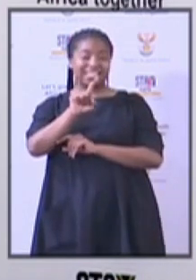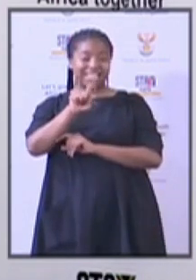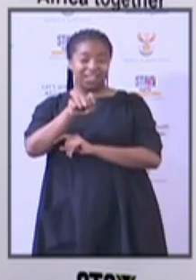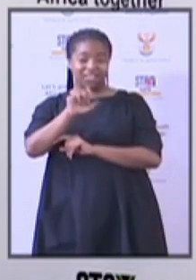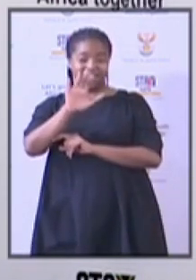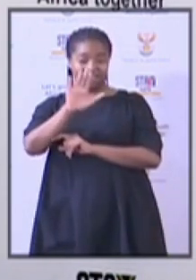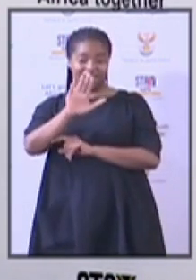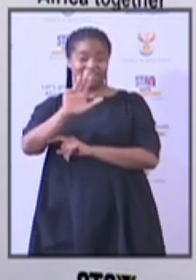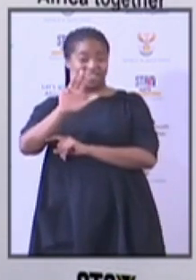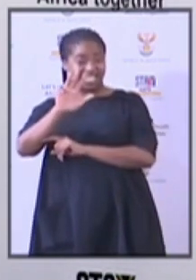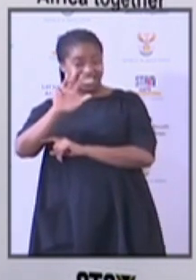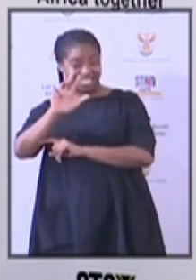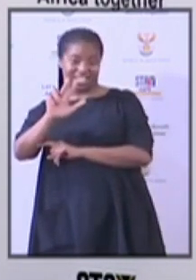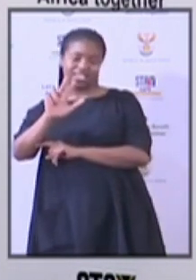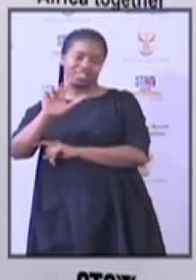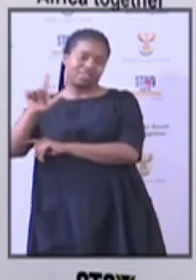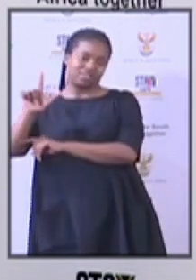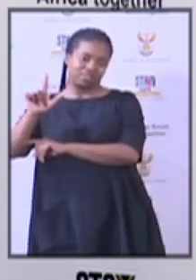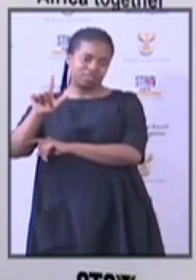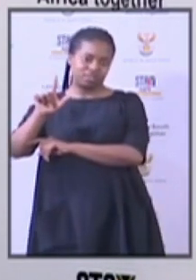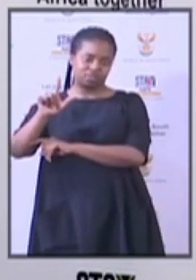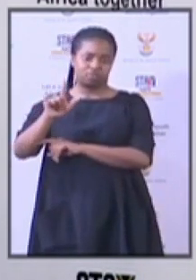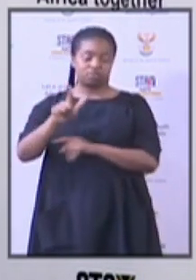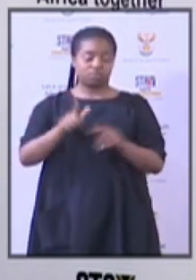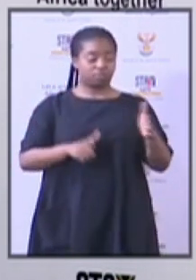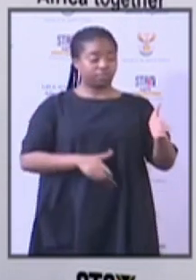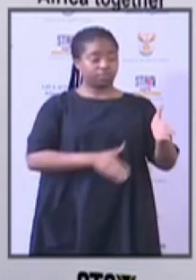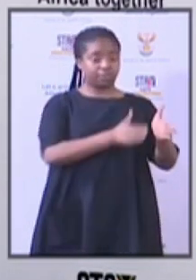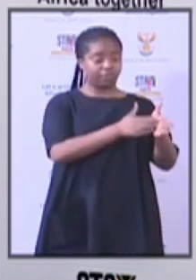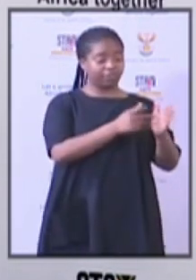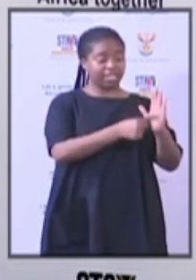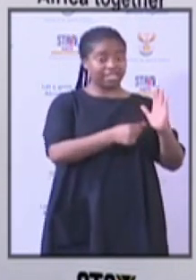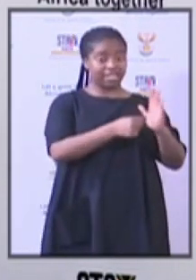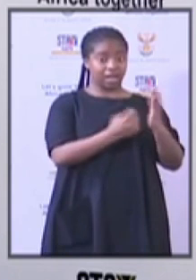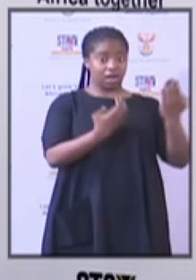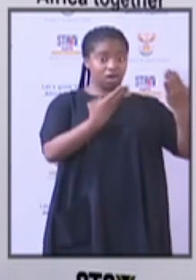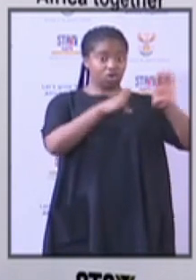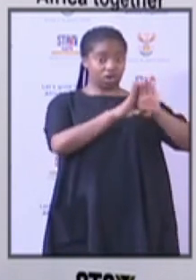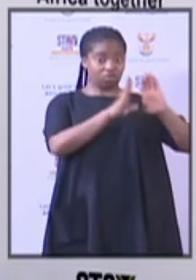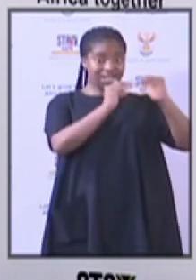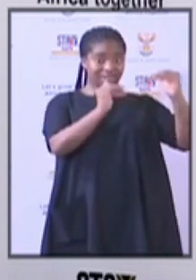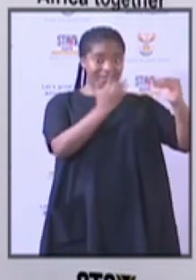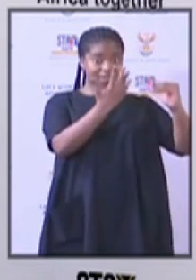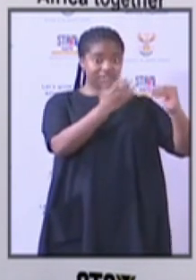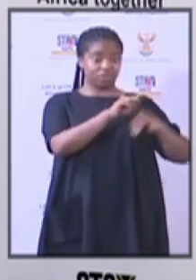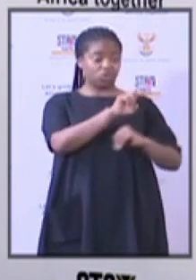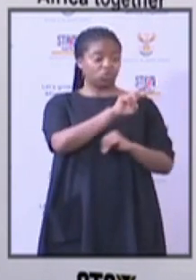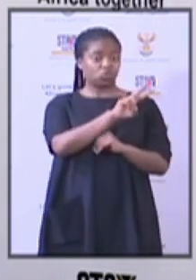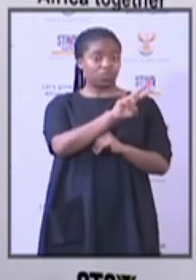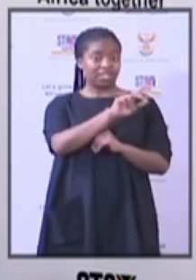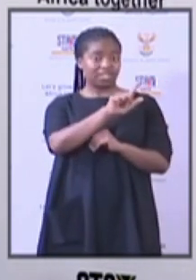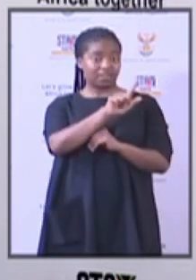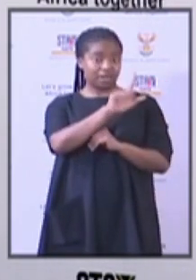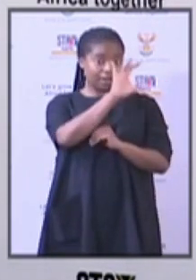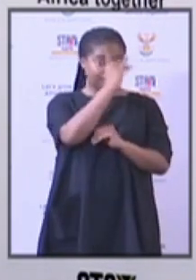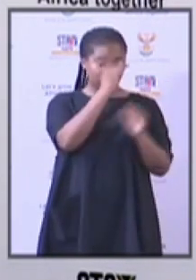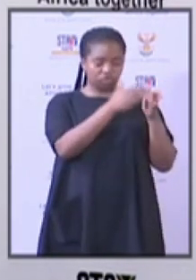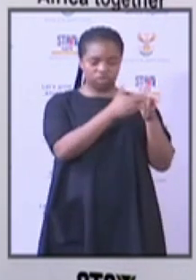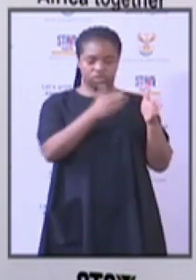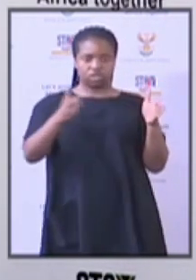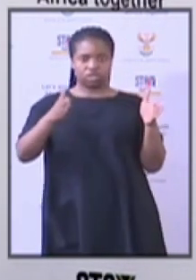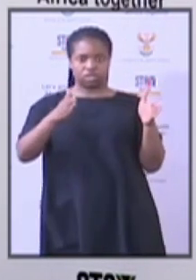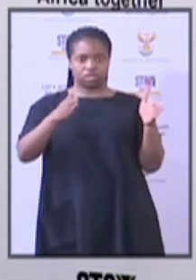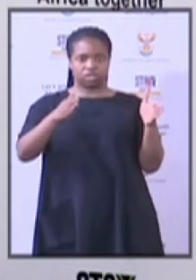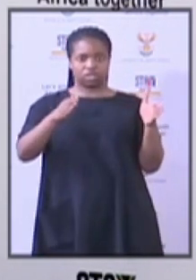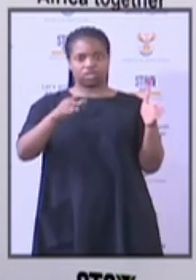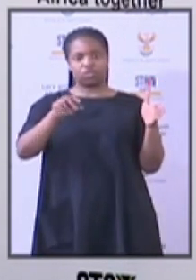92,597 in this period between the first day of the lockdown on the 27th of March and the 21st of